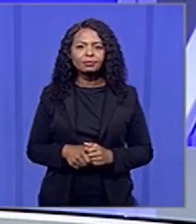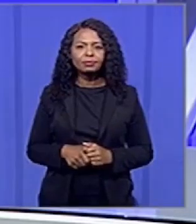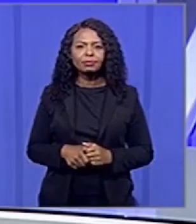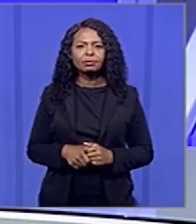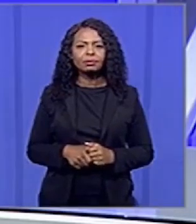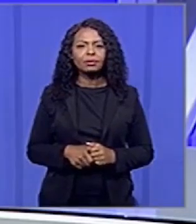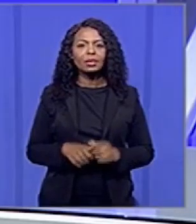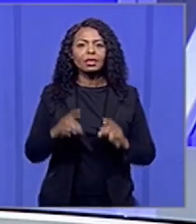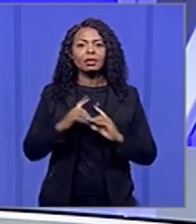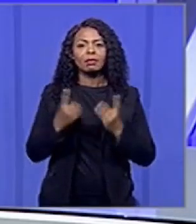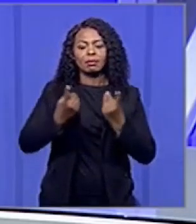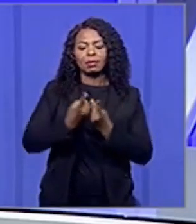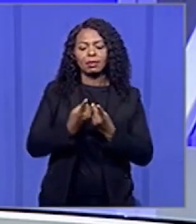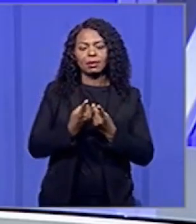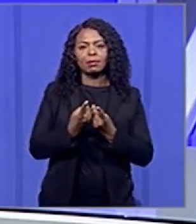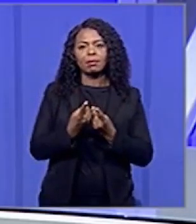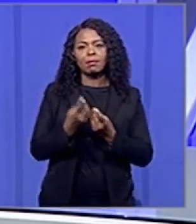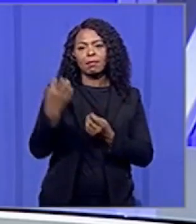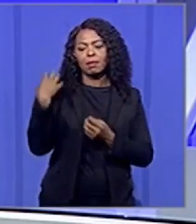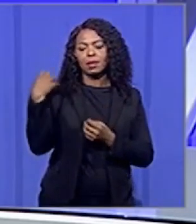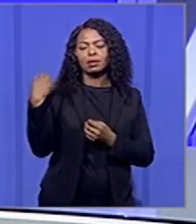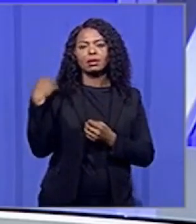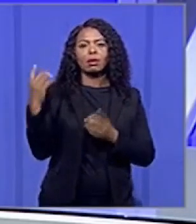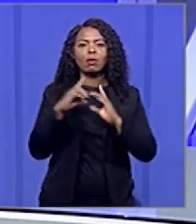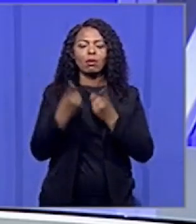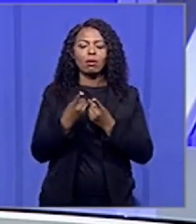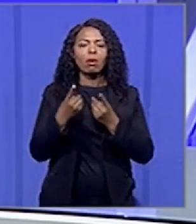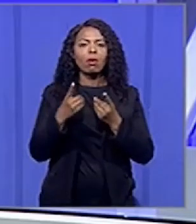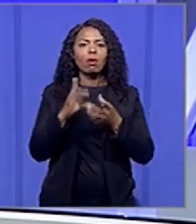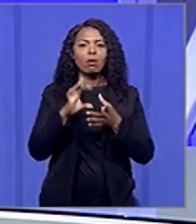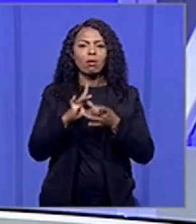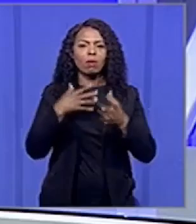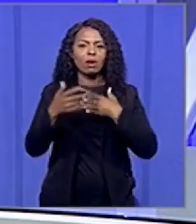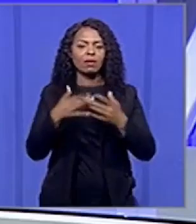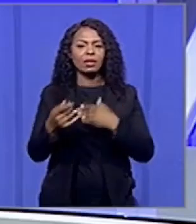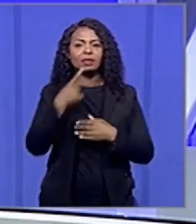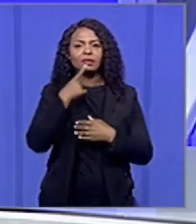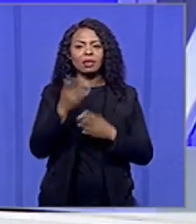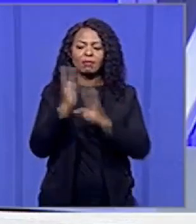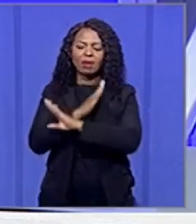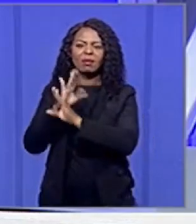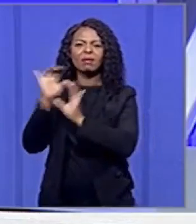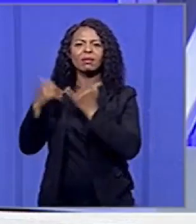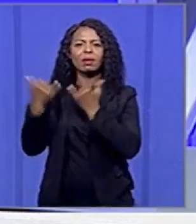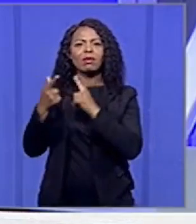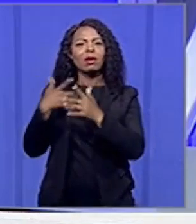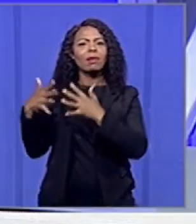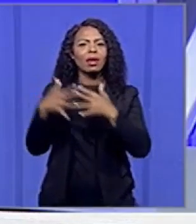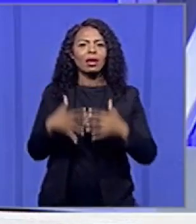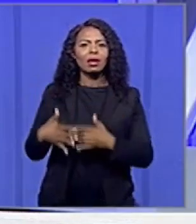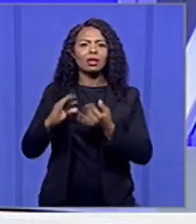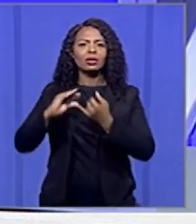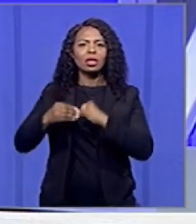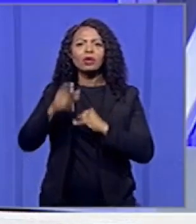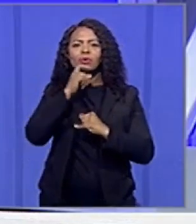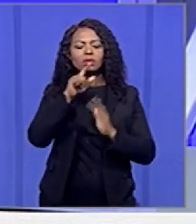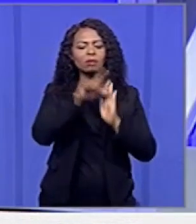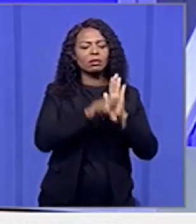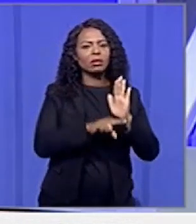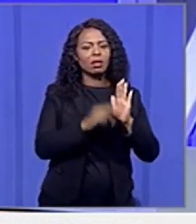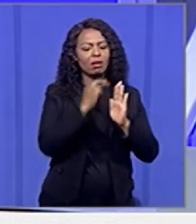Tona ya merero ya selegae Ngaka Aaron Motsoaledi o dumela gore mokgatlo o seng wa mmušo wa Amerika o leka go šomiša lenaneo la molao